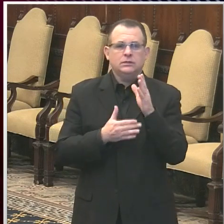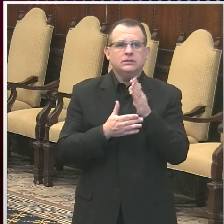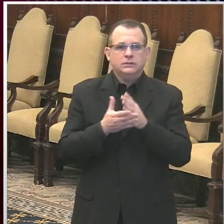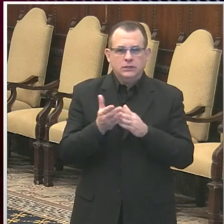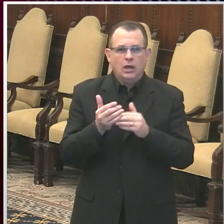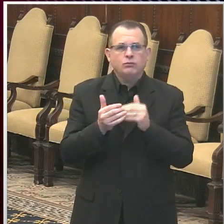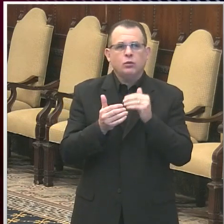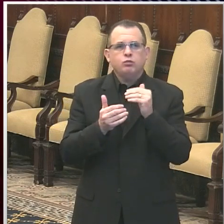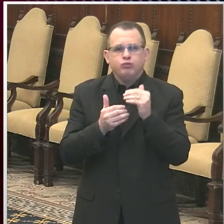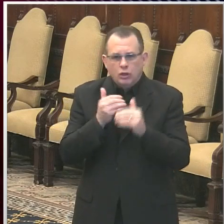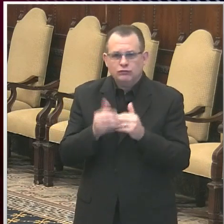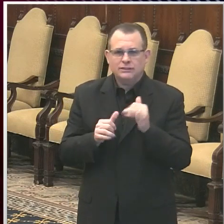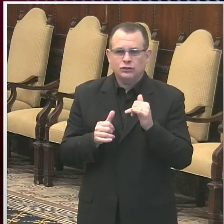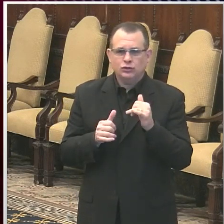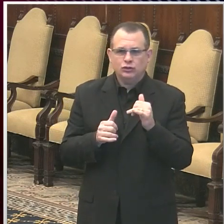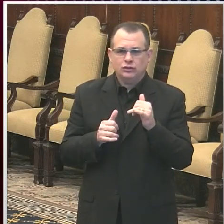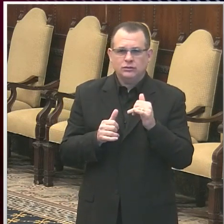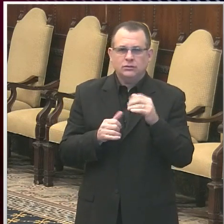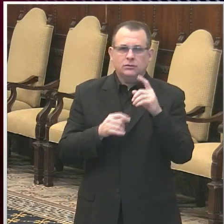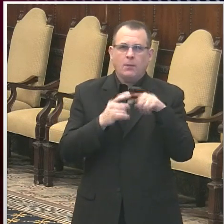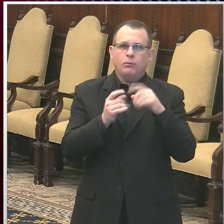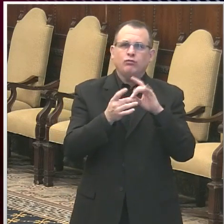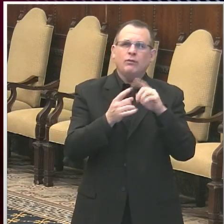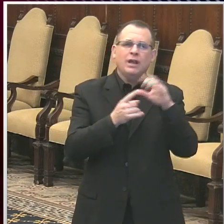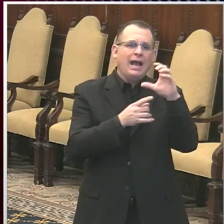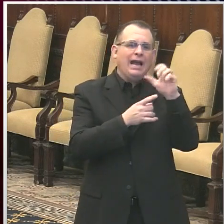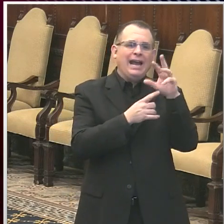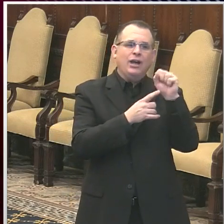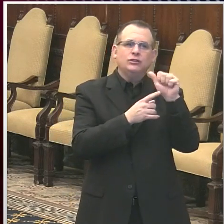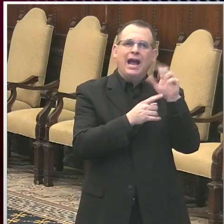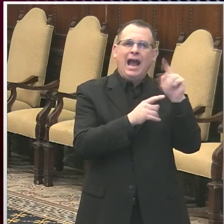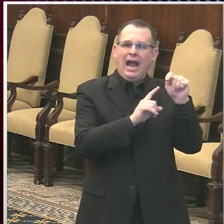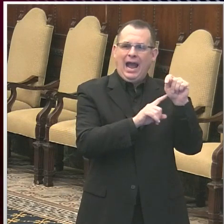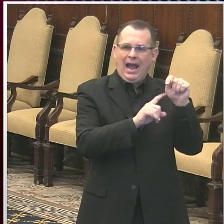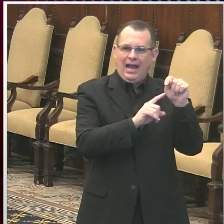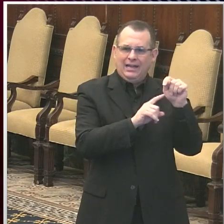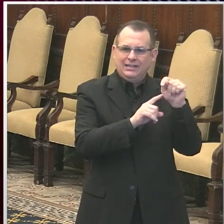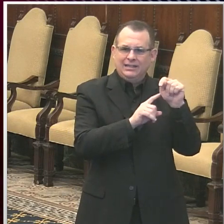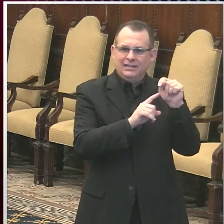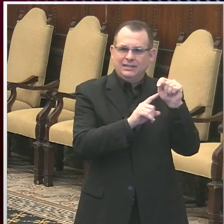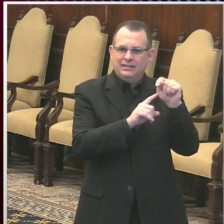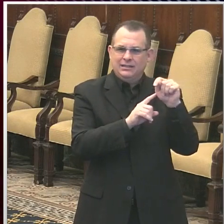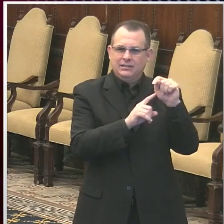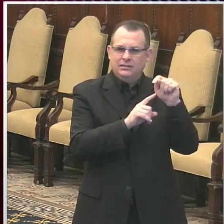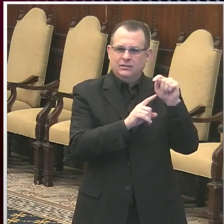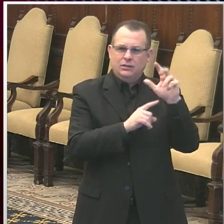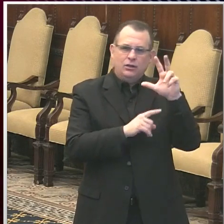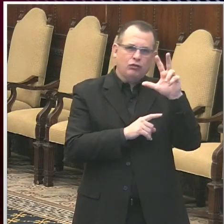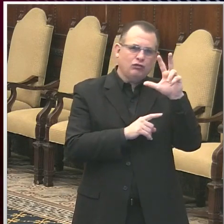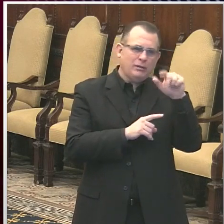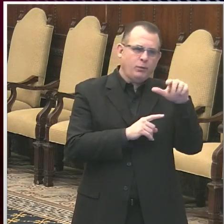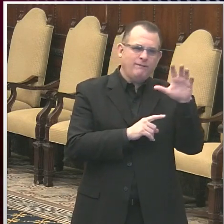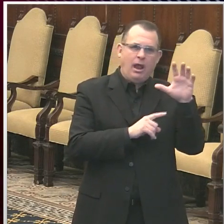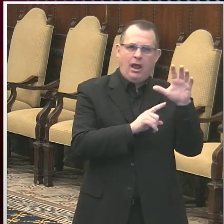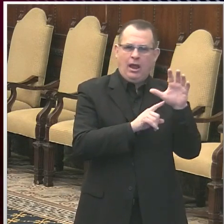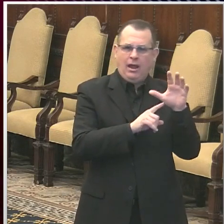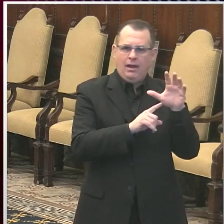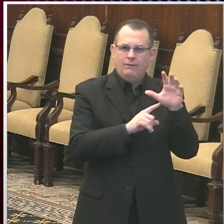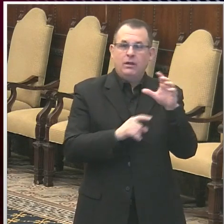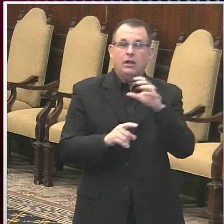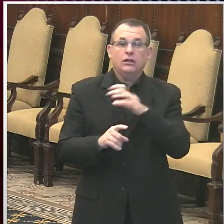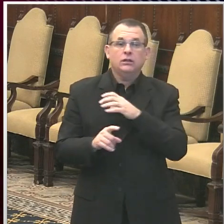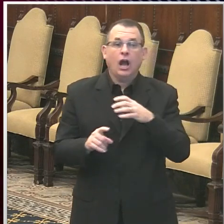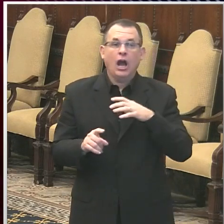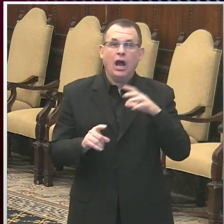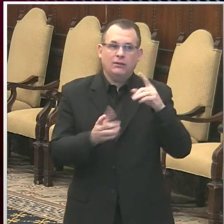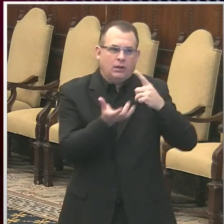the CARES Act 3.5 that is being currently negotiated in Congress that could increase the